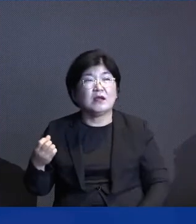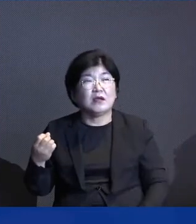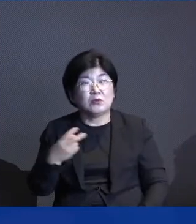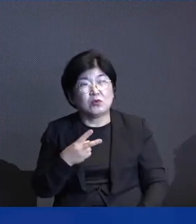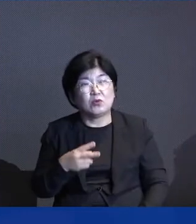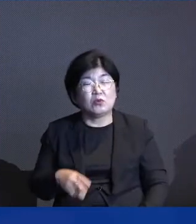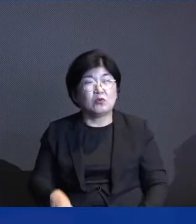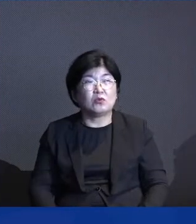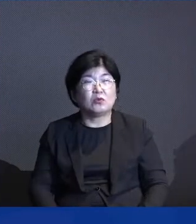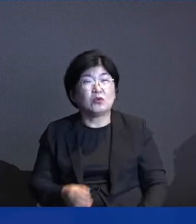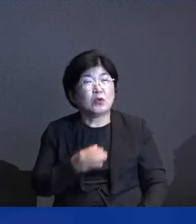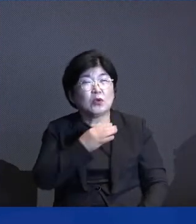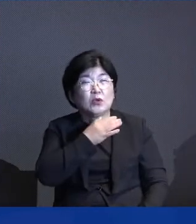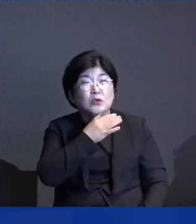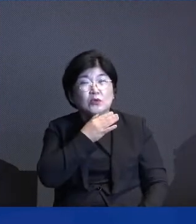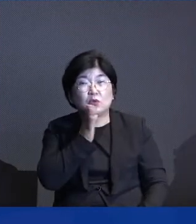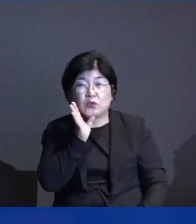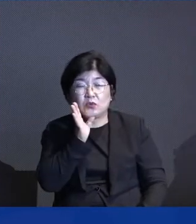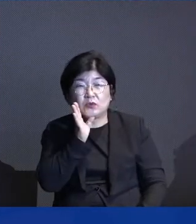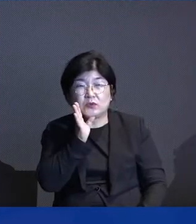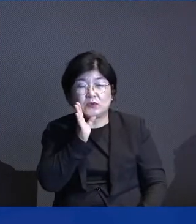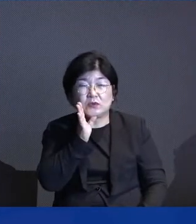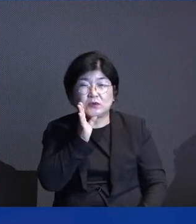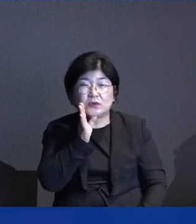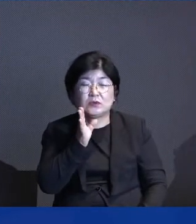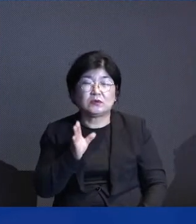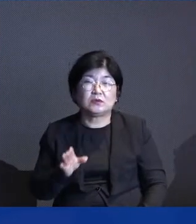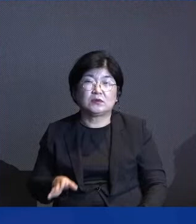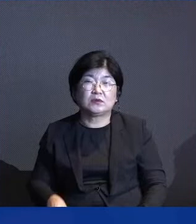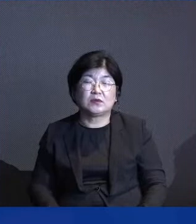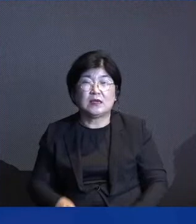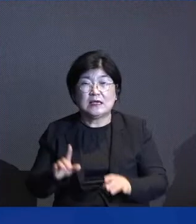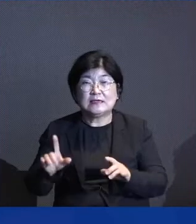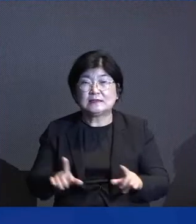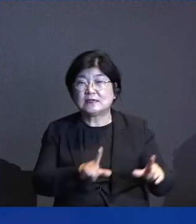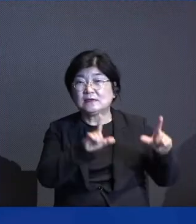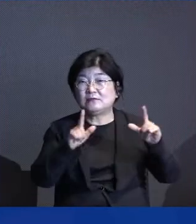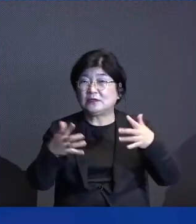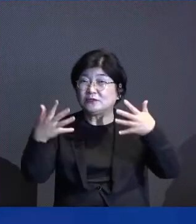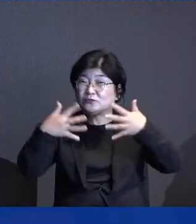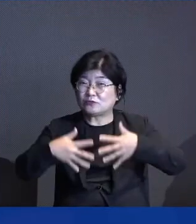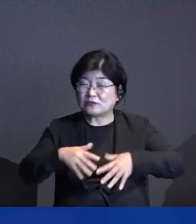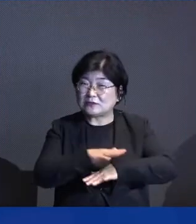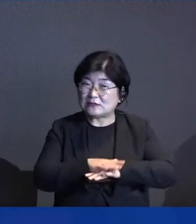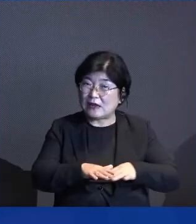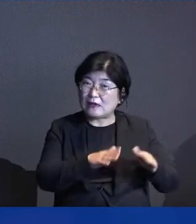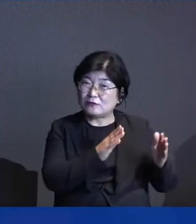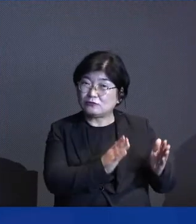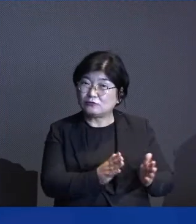basic condition of life is really important. And